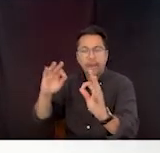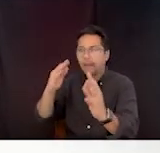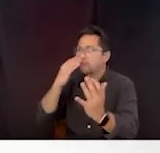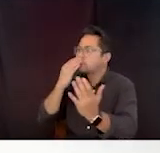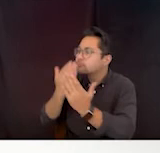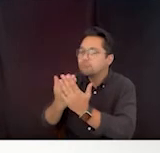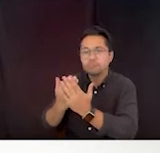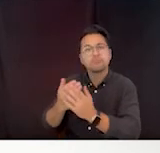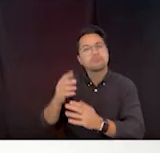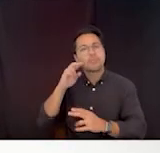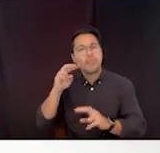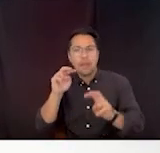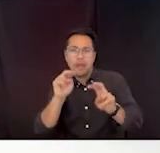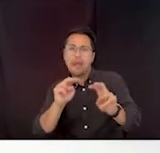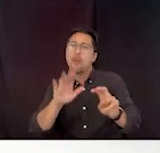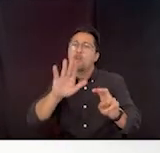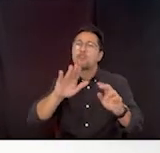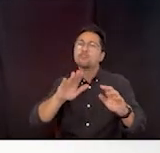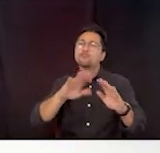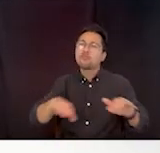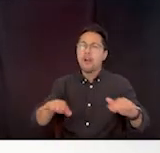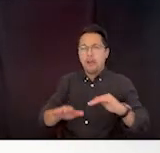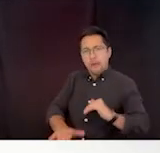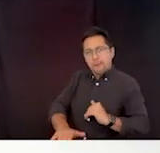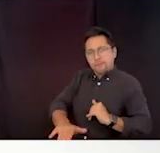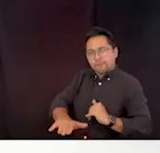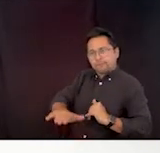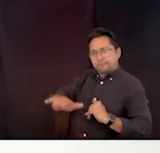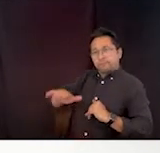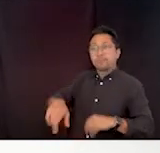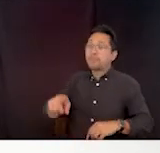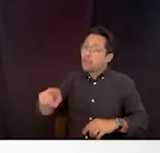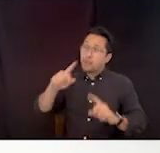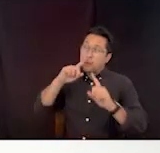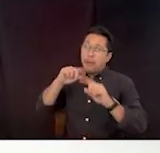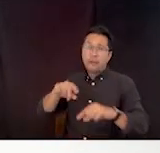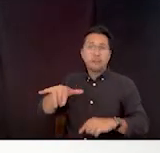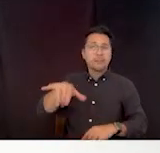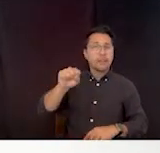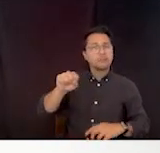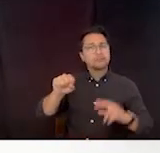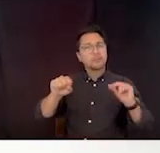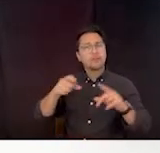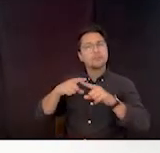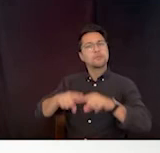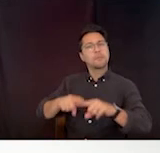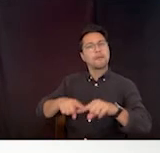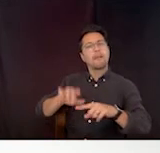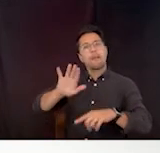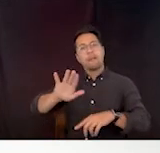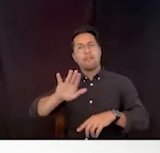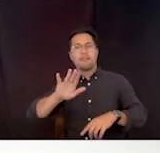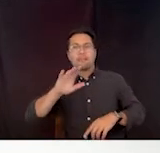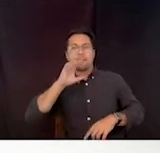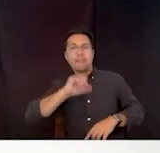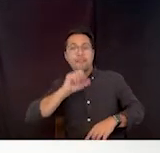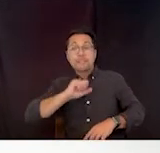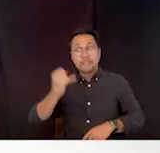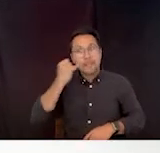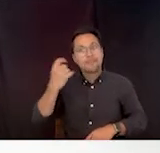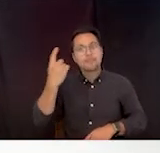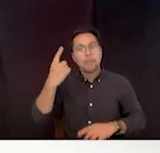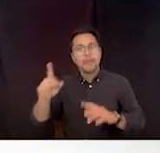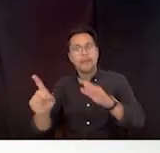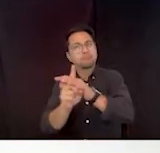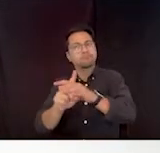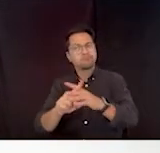track your child's developmental milestones. And then if it's just yes or no questions based on your child's age, and then if anything comes up significant, the app will